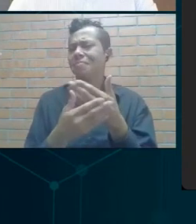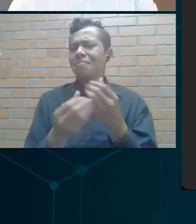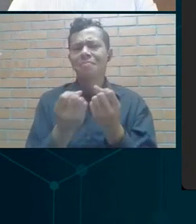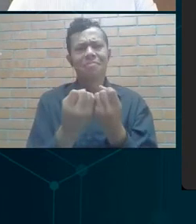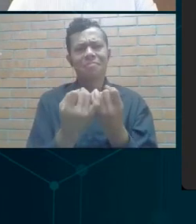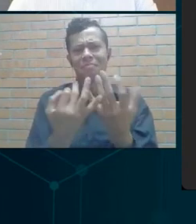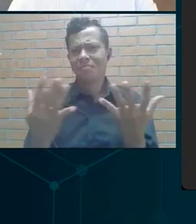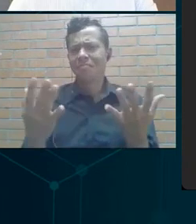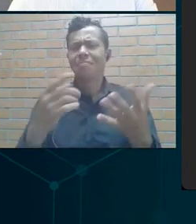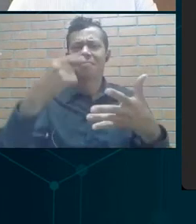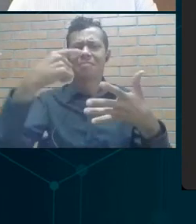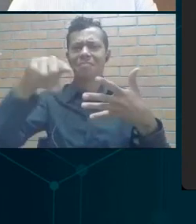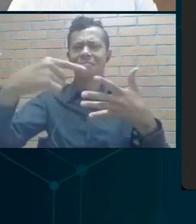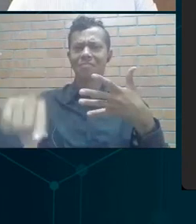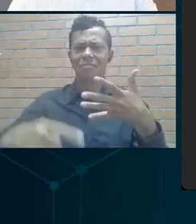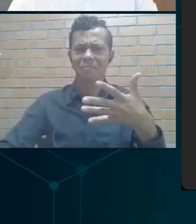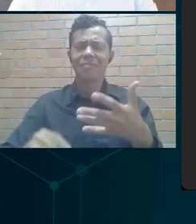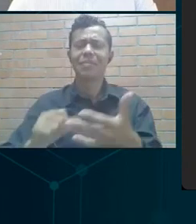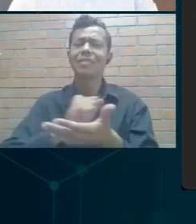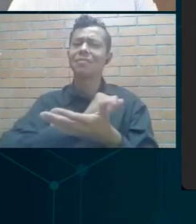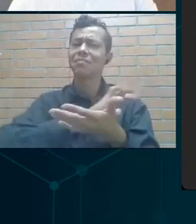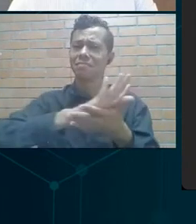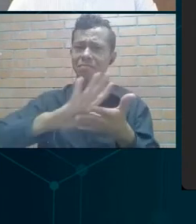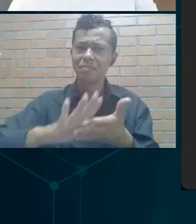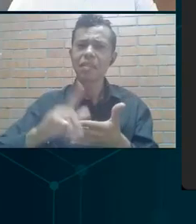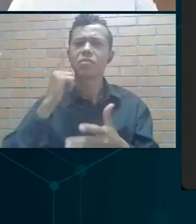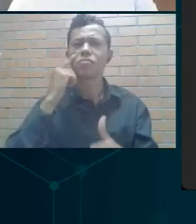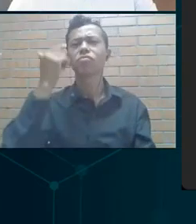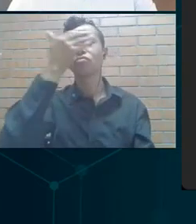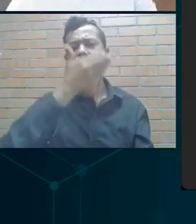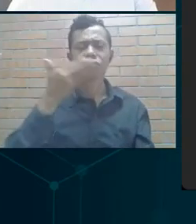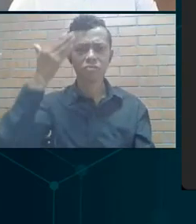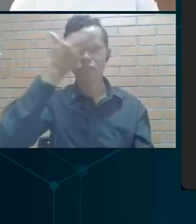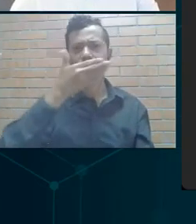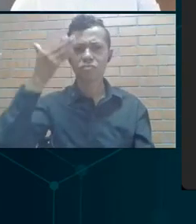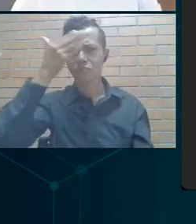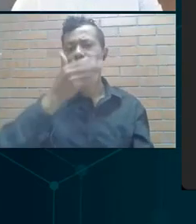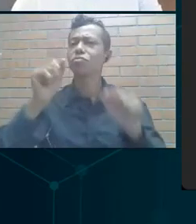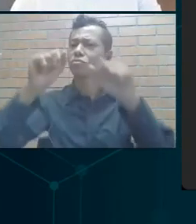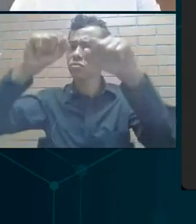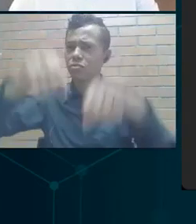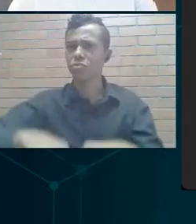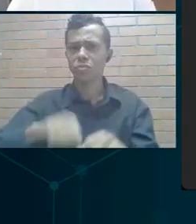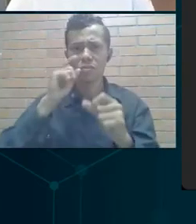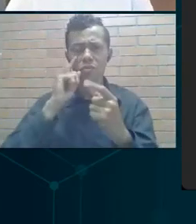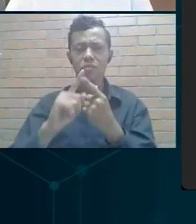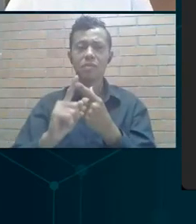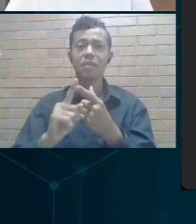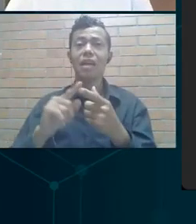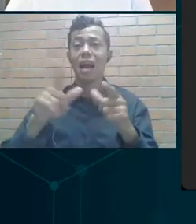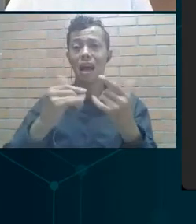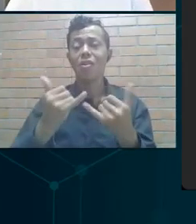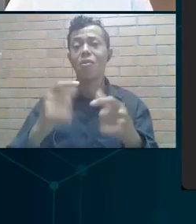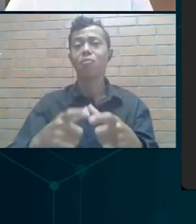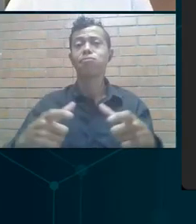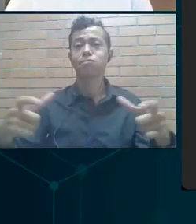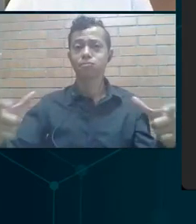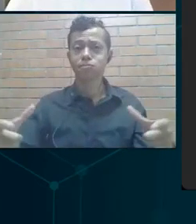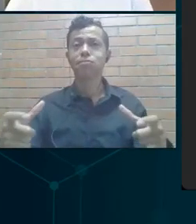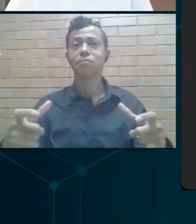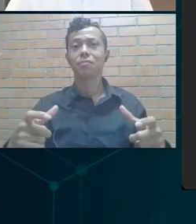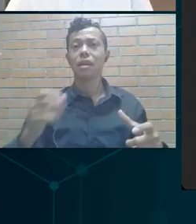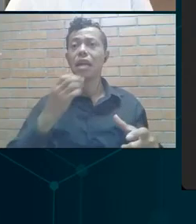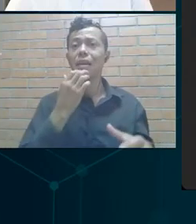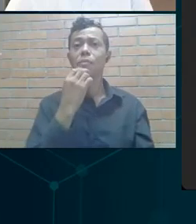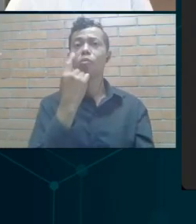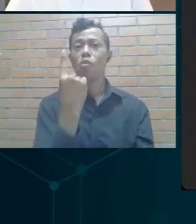because today most of the complexity comes not in a single application, but multiple applications talking to each other.